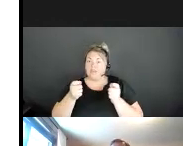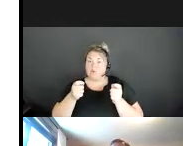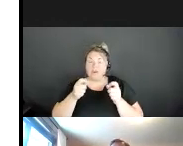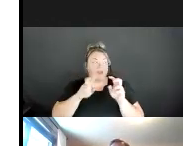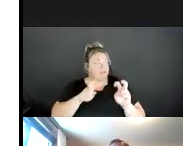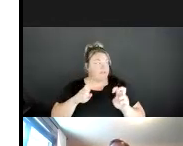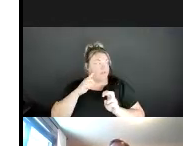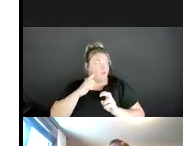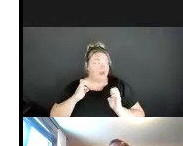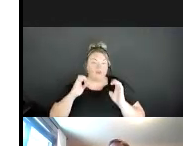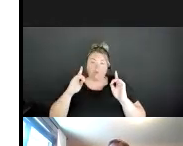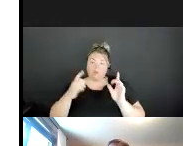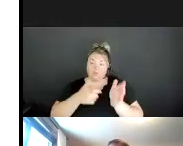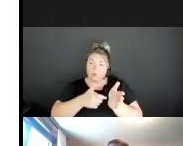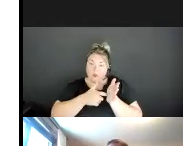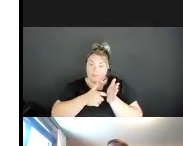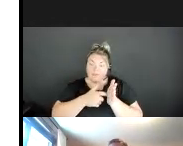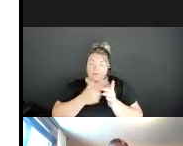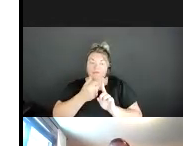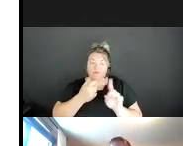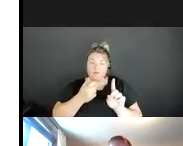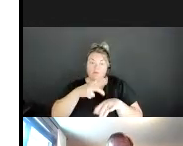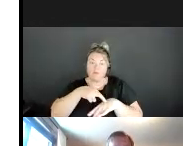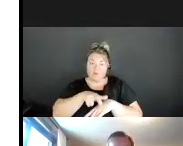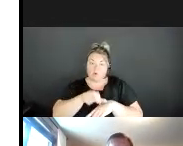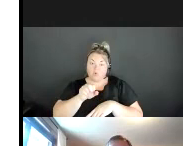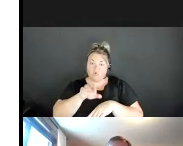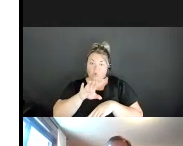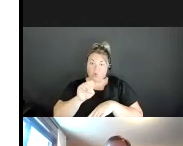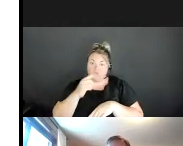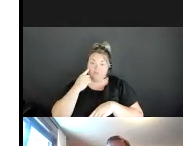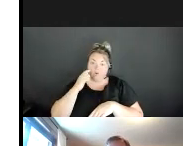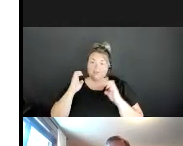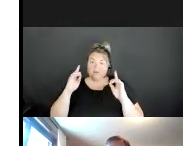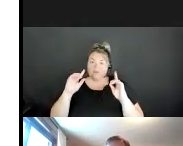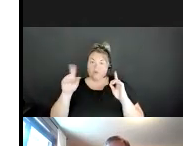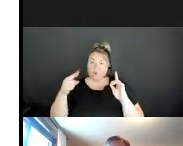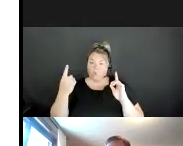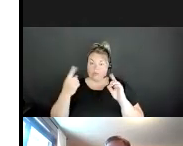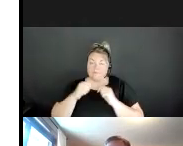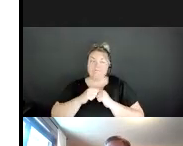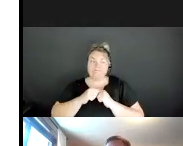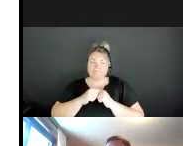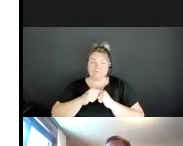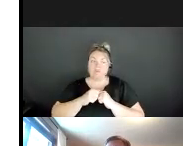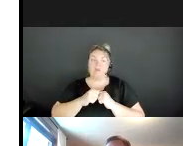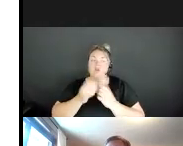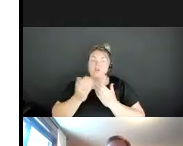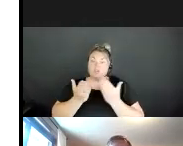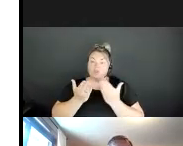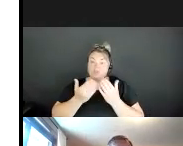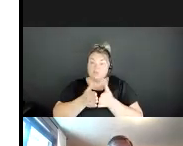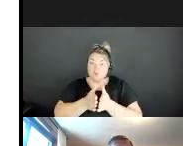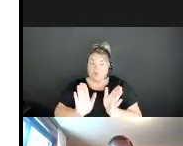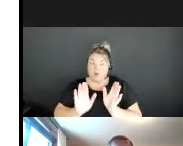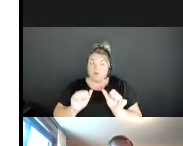of education requirements from referral source for education only. The services overall can